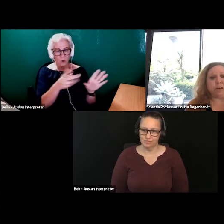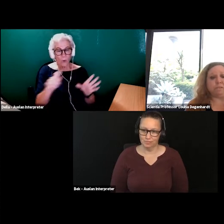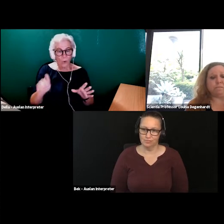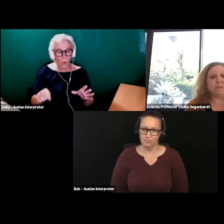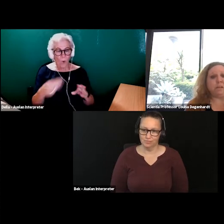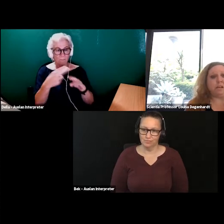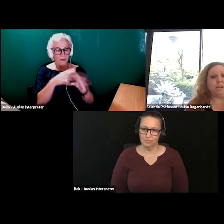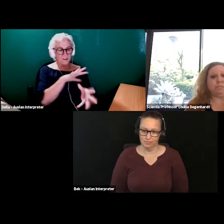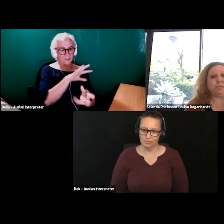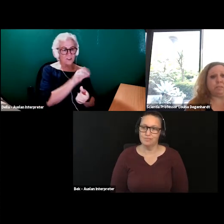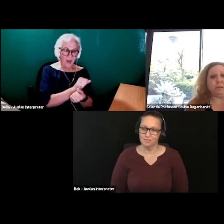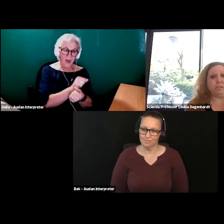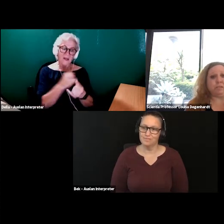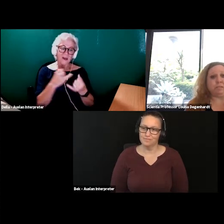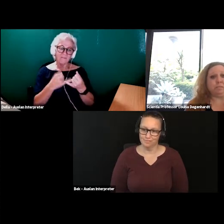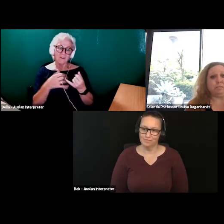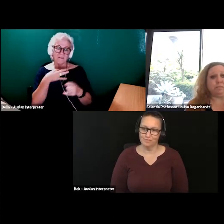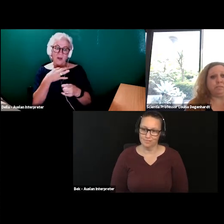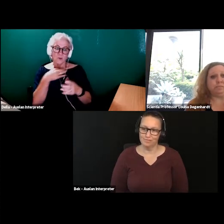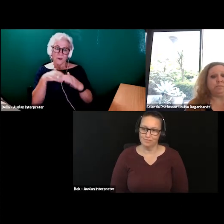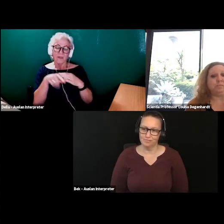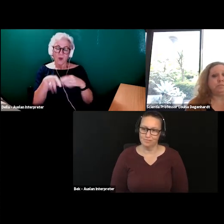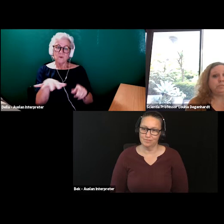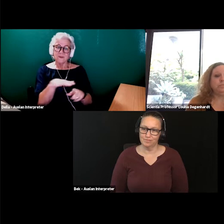vulnerable in both respects.